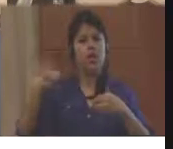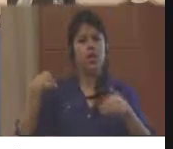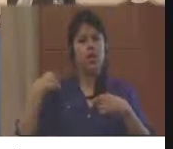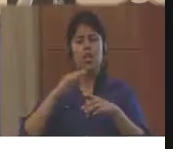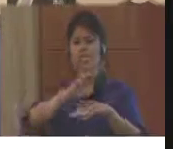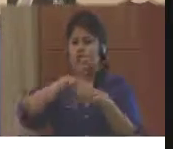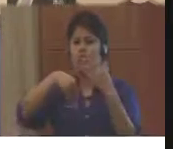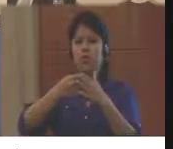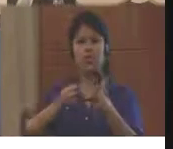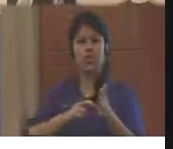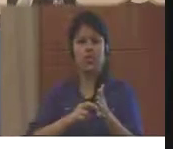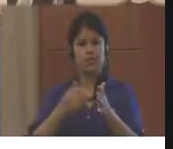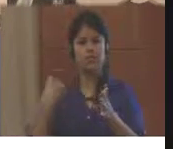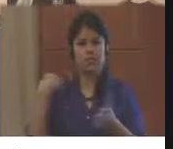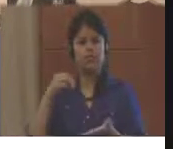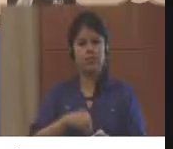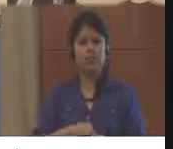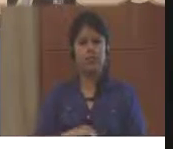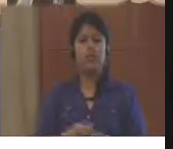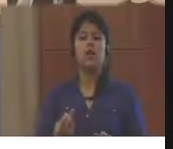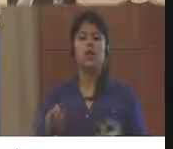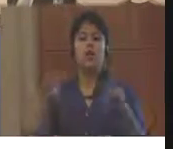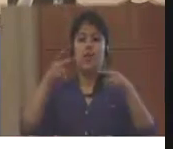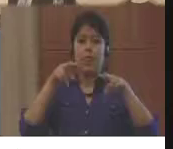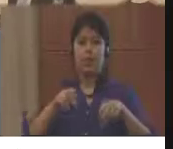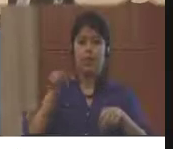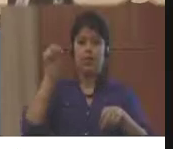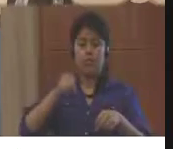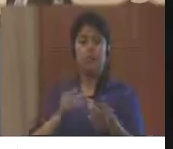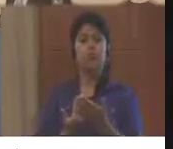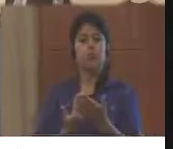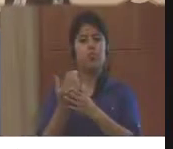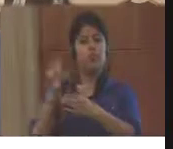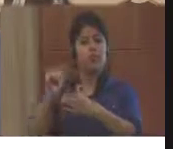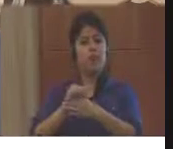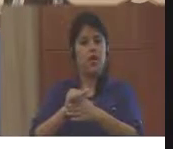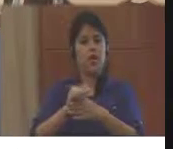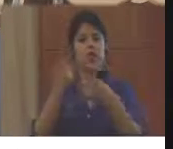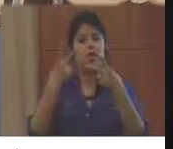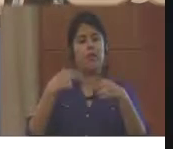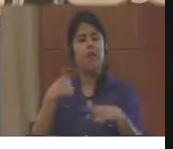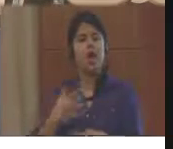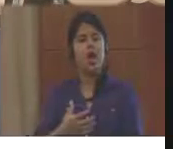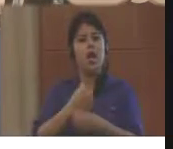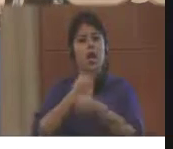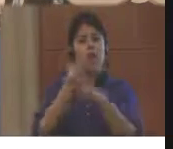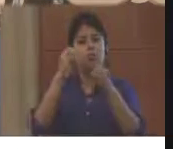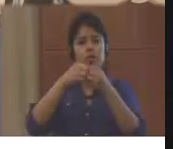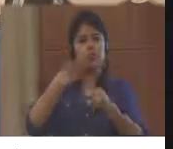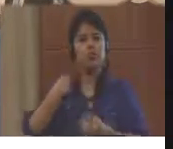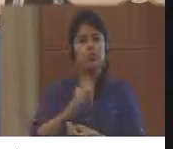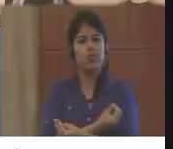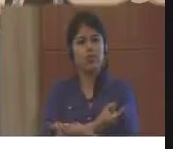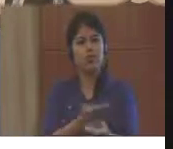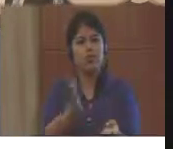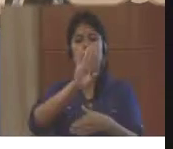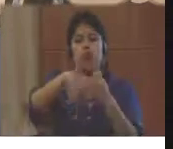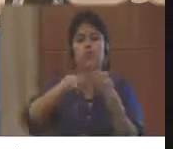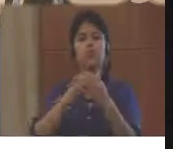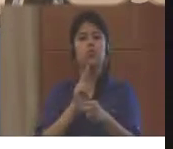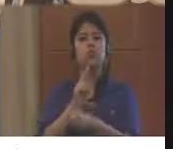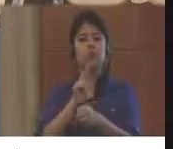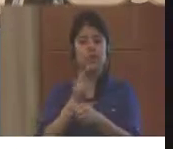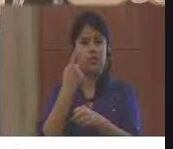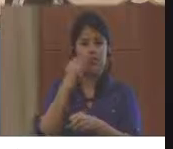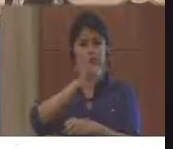all the tools to be resilient. We must not only promote good practices, but we must make sure that they are shared and